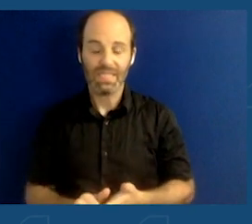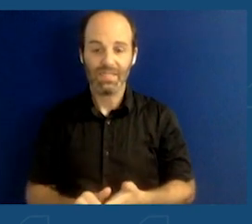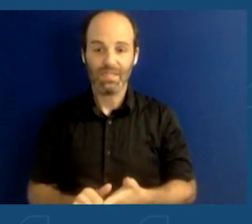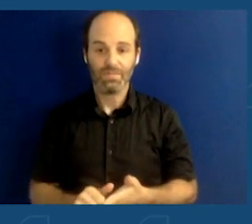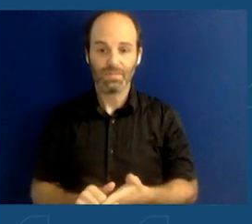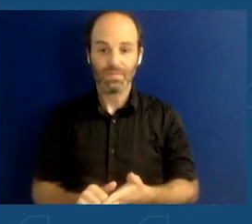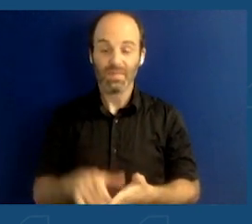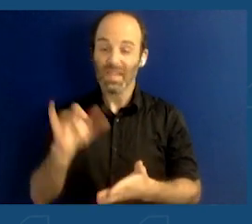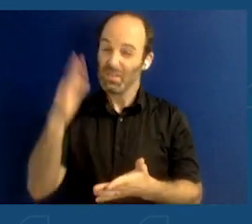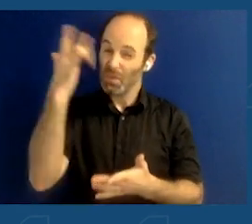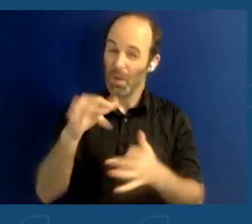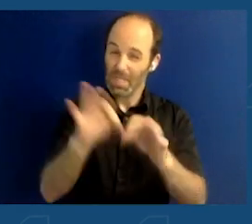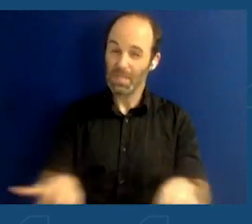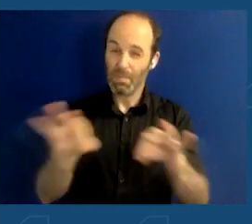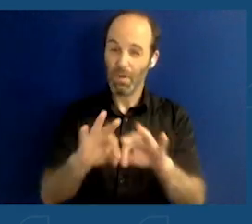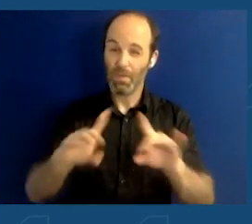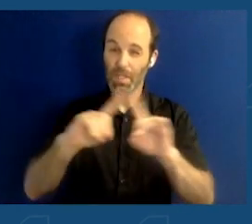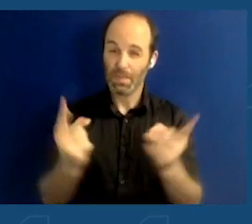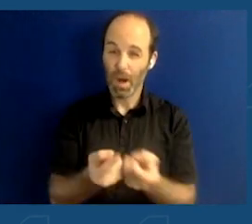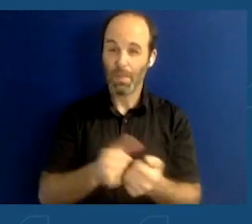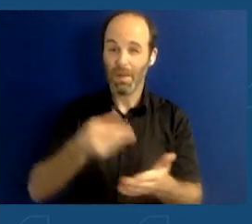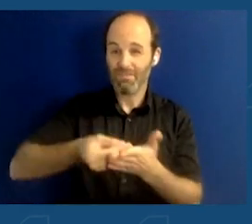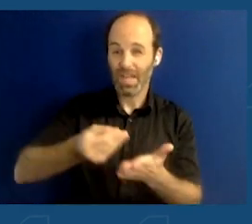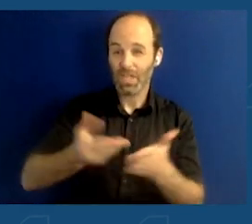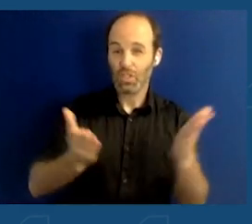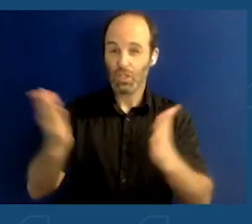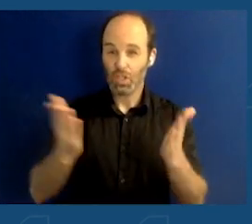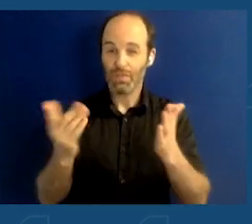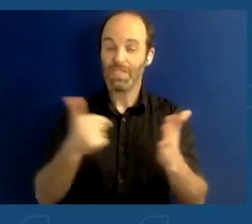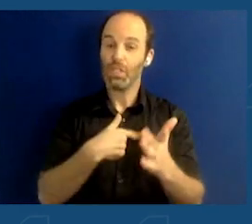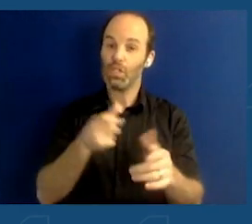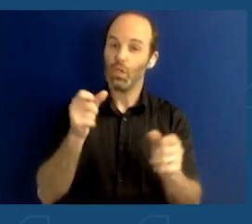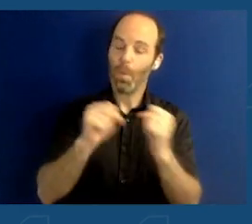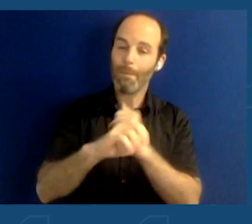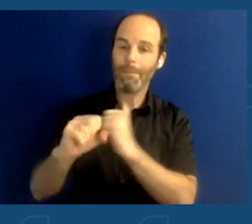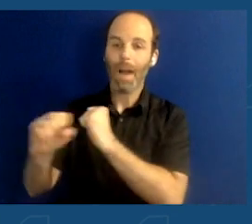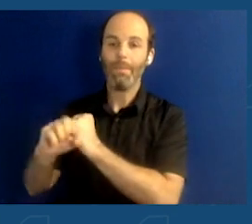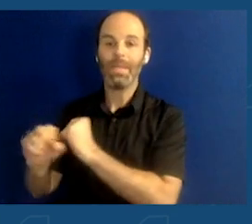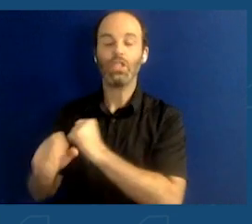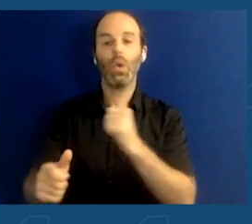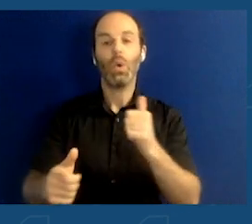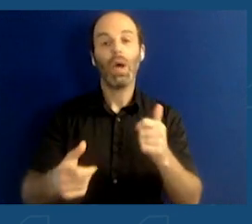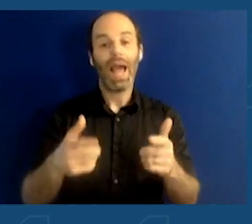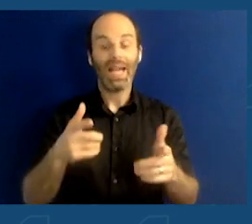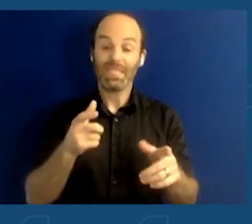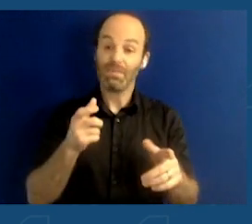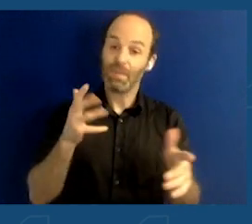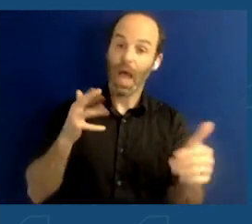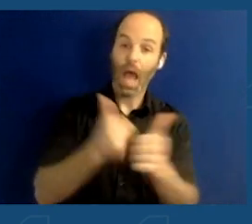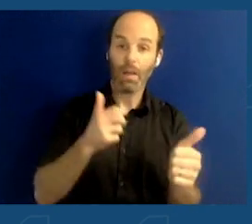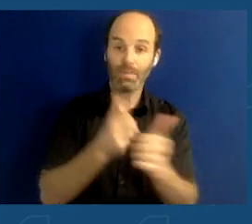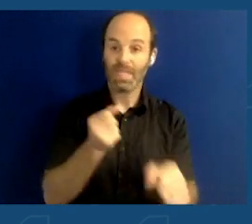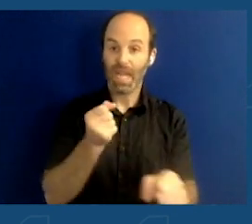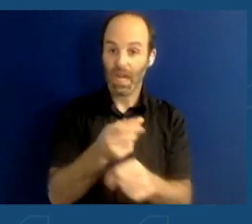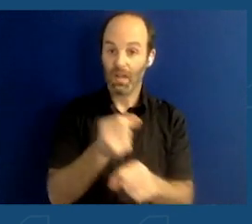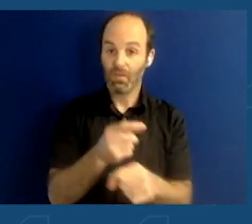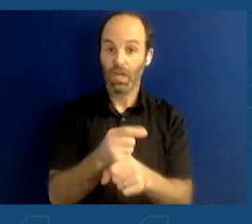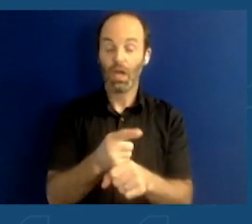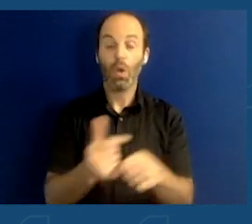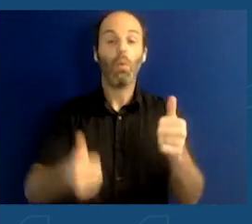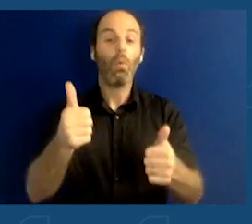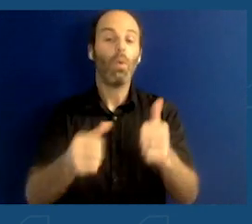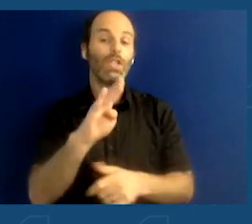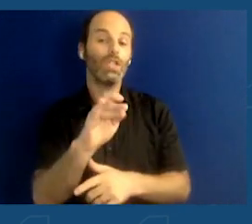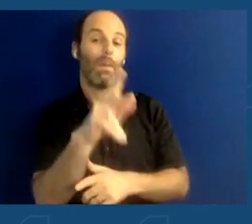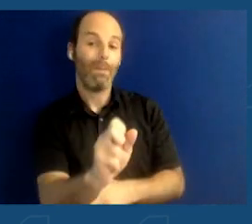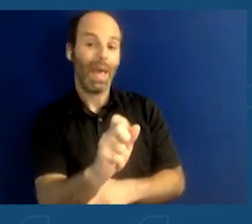to publish and annually update a list of which banks have agreed to waive these fees and which banks